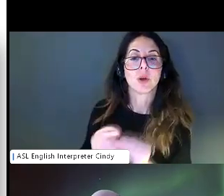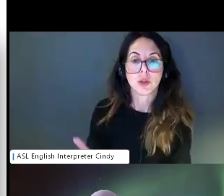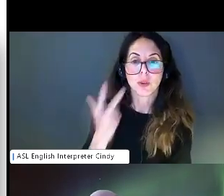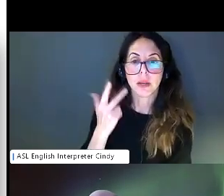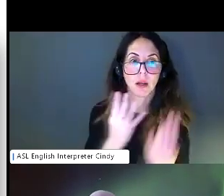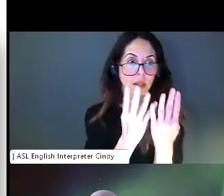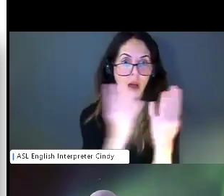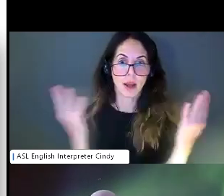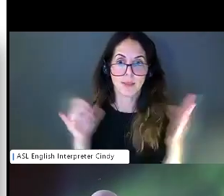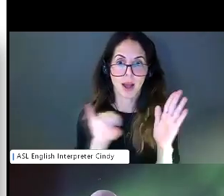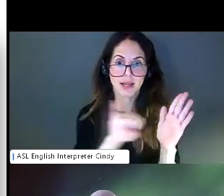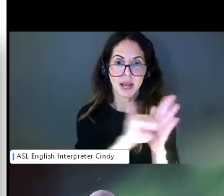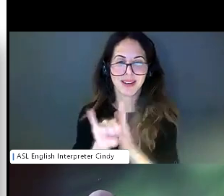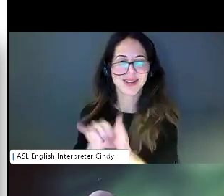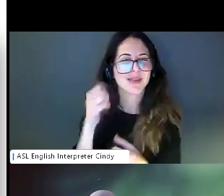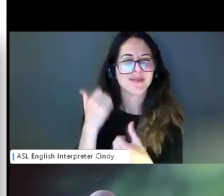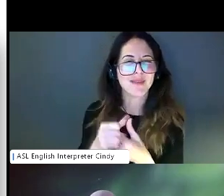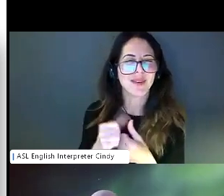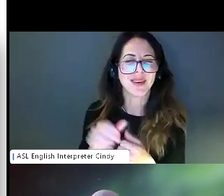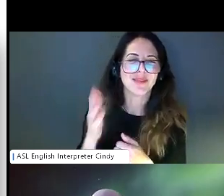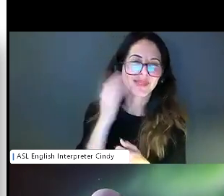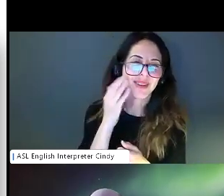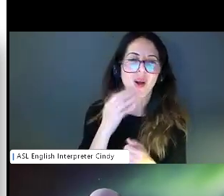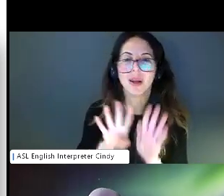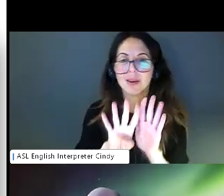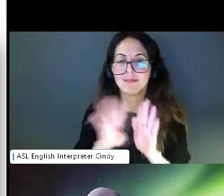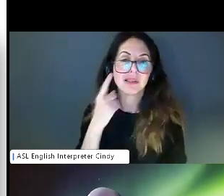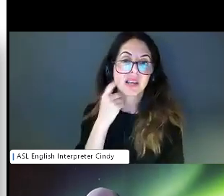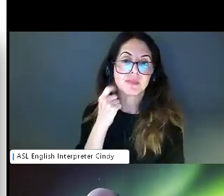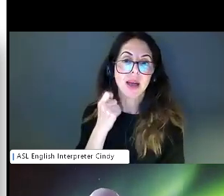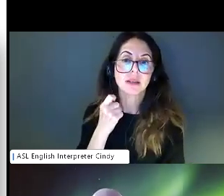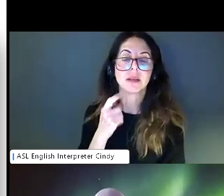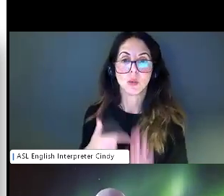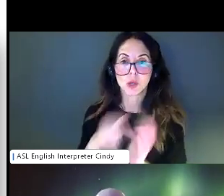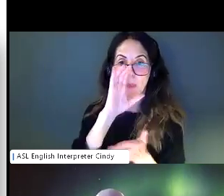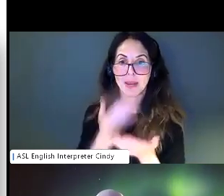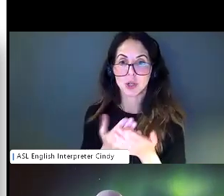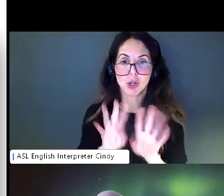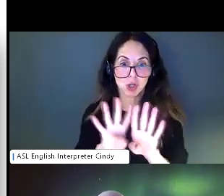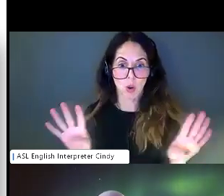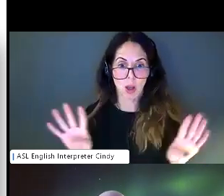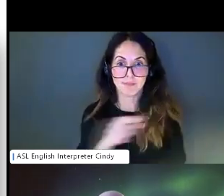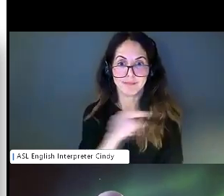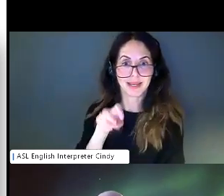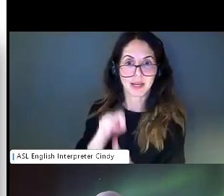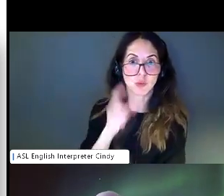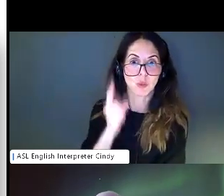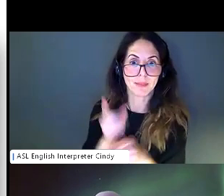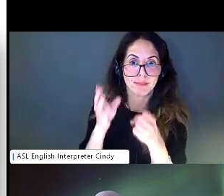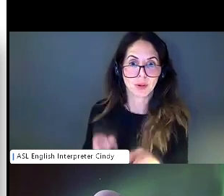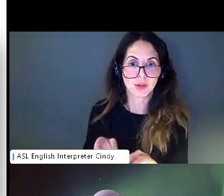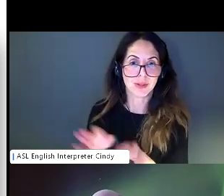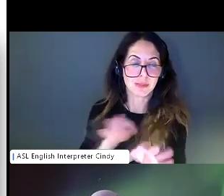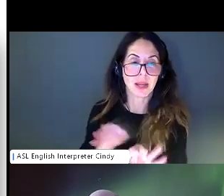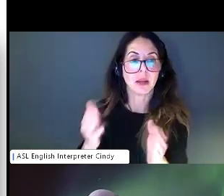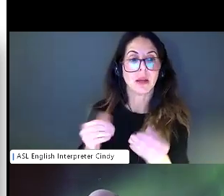accuracy, that's when they view a lineup of potential suspect and the ability to identify the correct suspect. Suspect distance